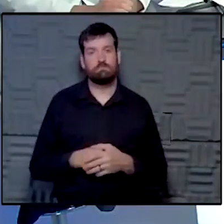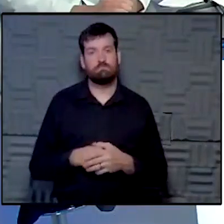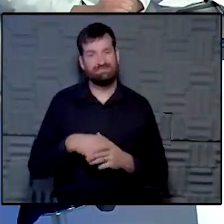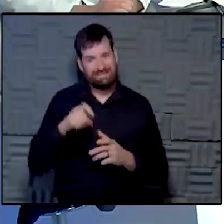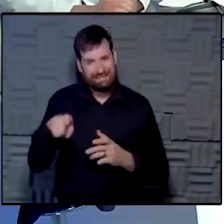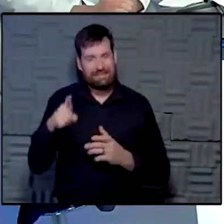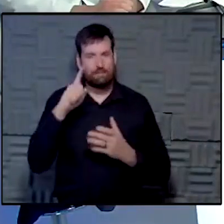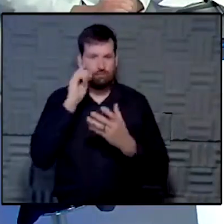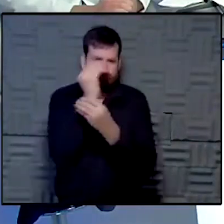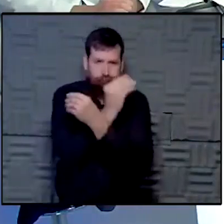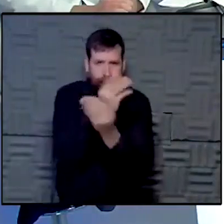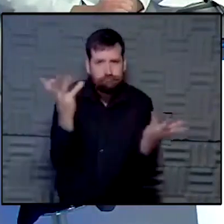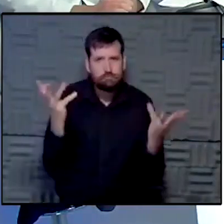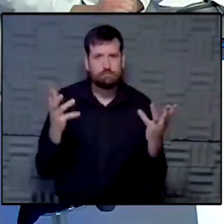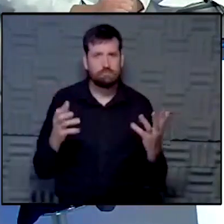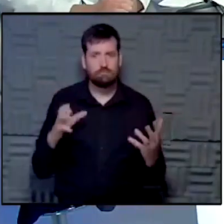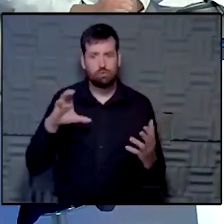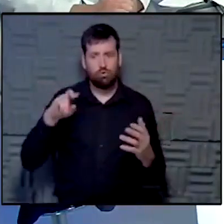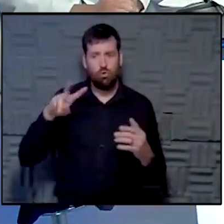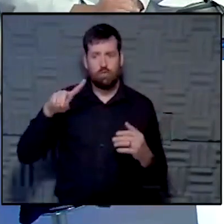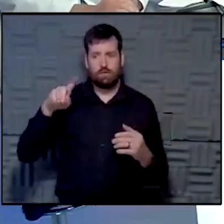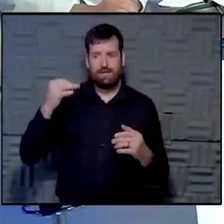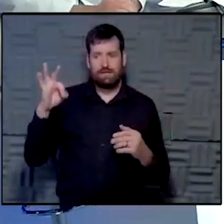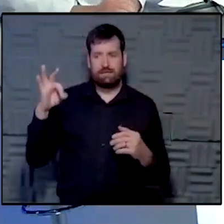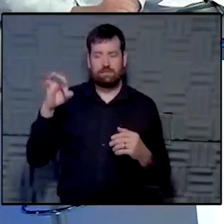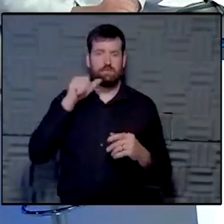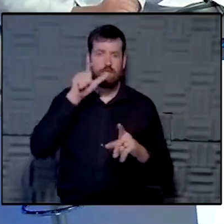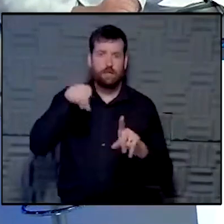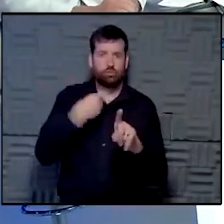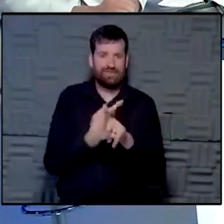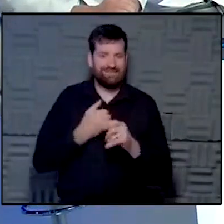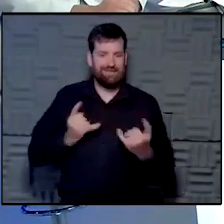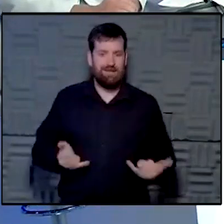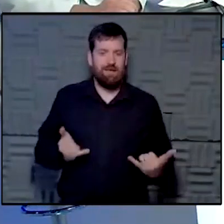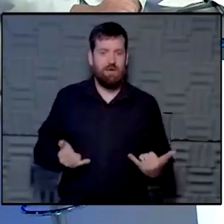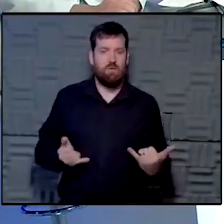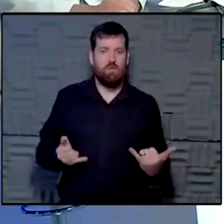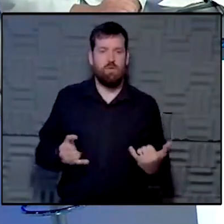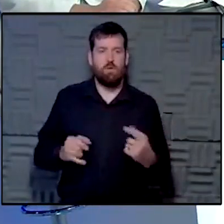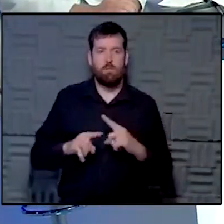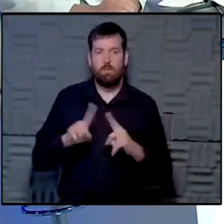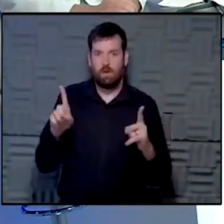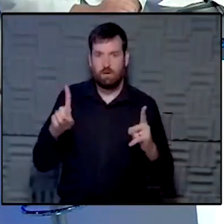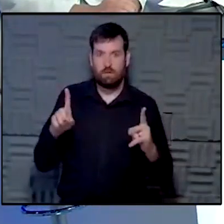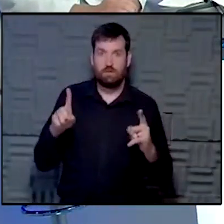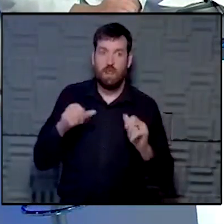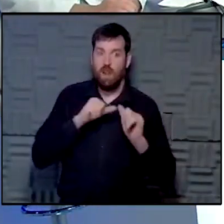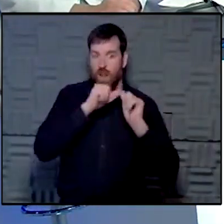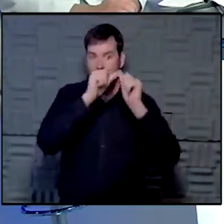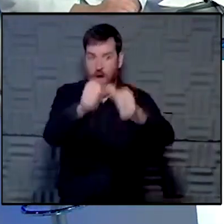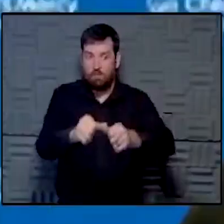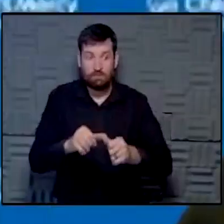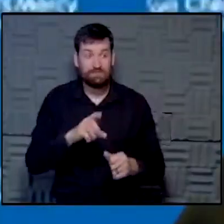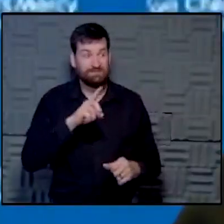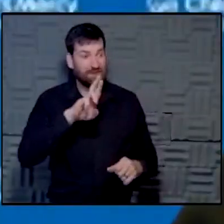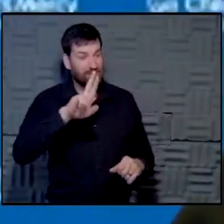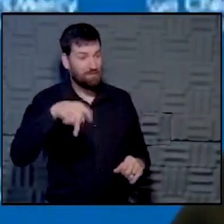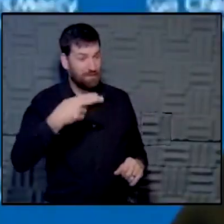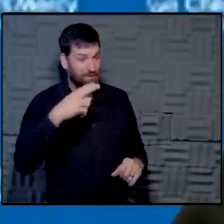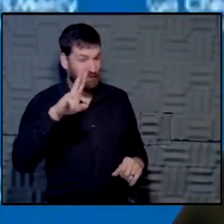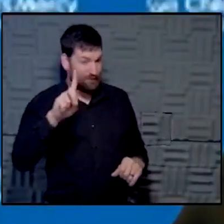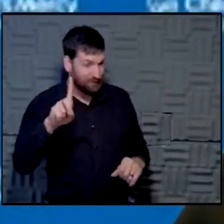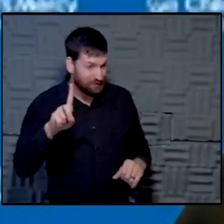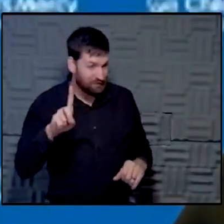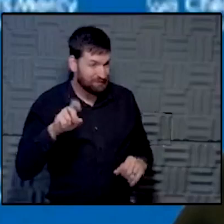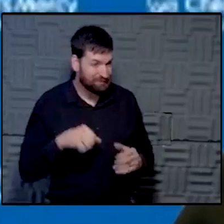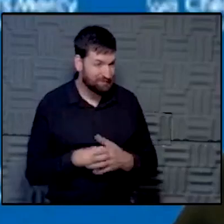that message across that COVID-19 isn't just about the here and now, it's about the longer term. Dr. Pahud, I see you waving, or was that a